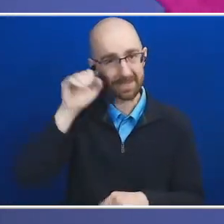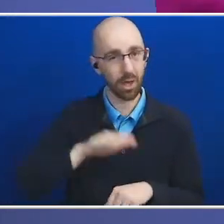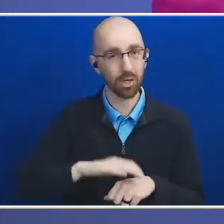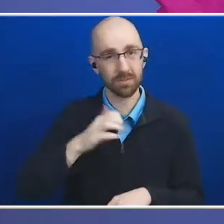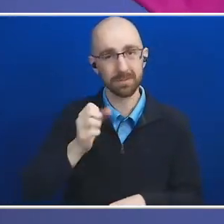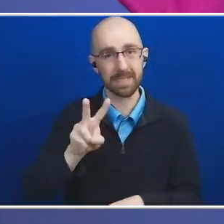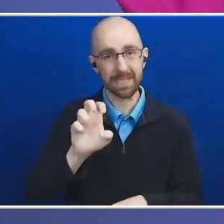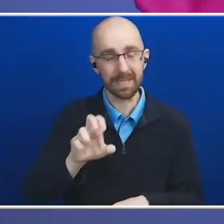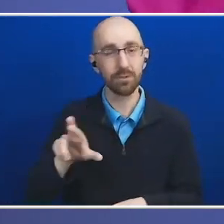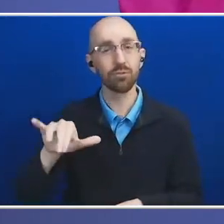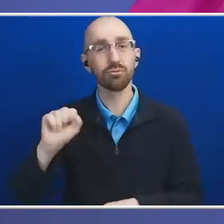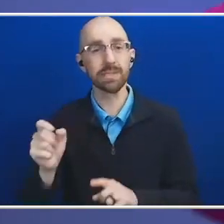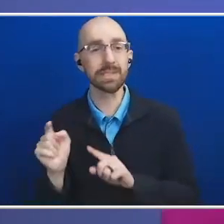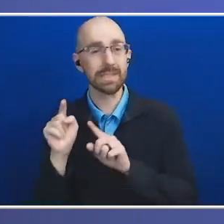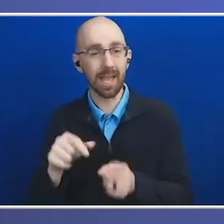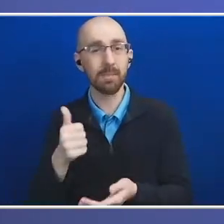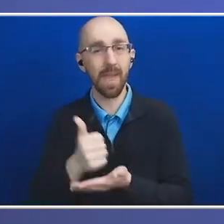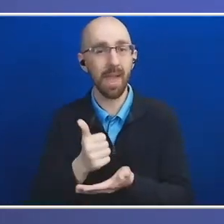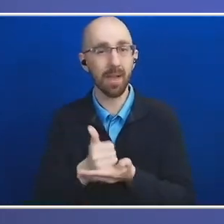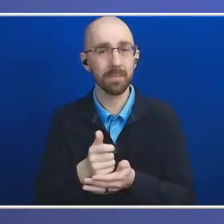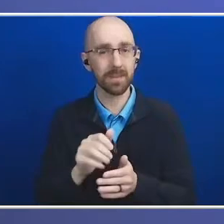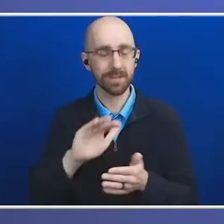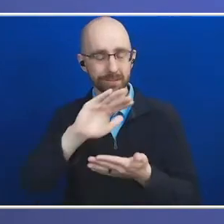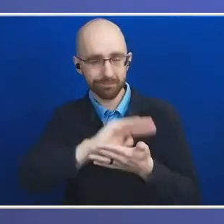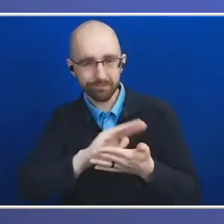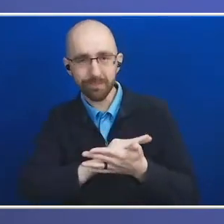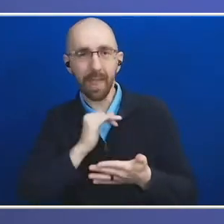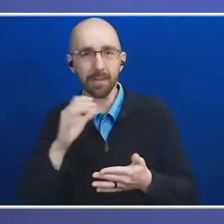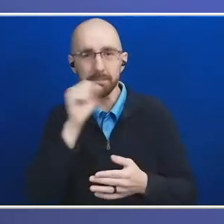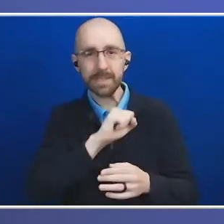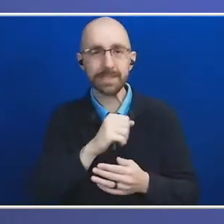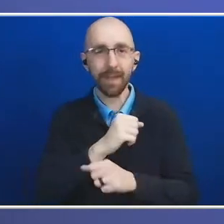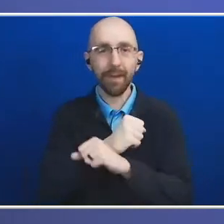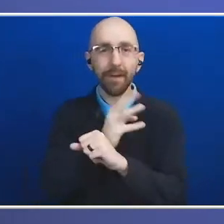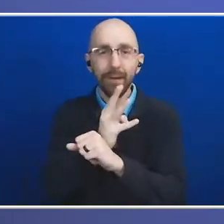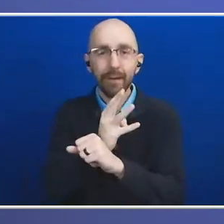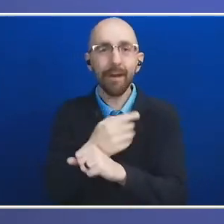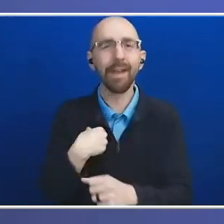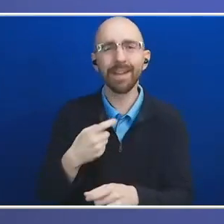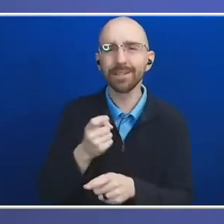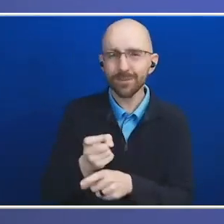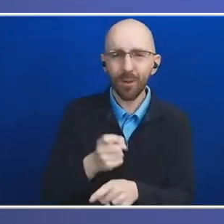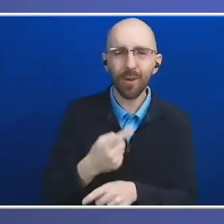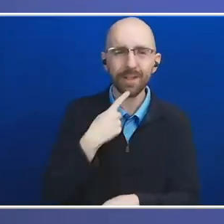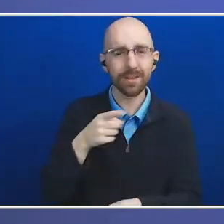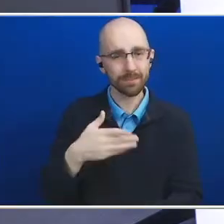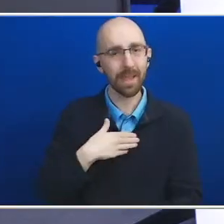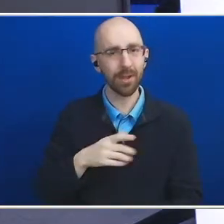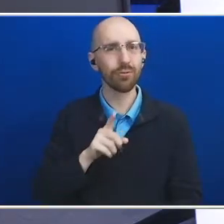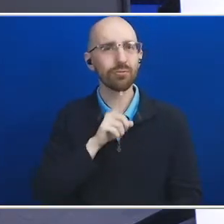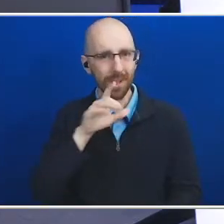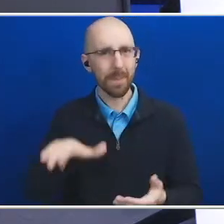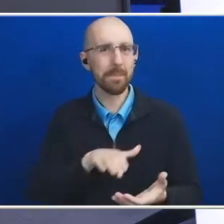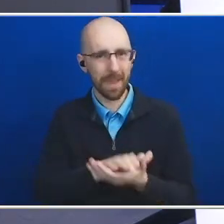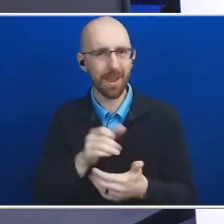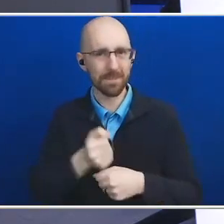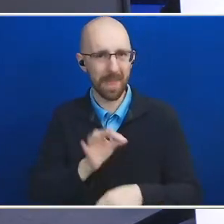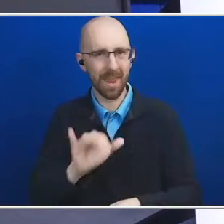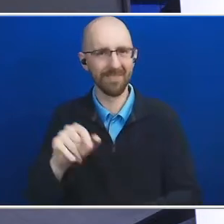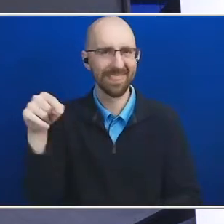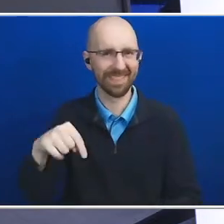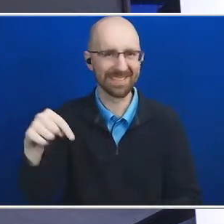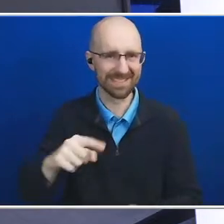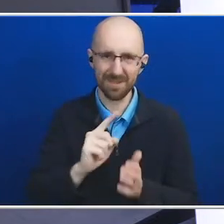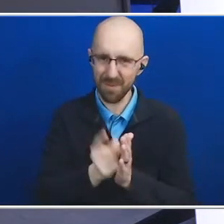helped straighten out the back where I was missing spots, and that's when we joked, and I said, this is what real marriages are made out of. That's right, very